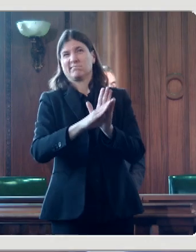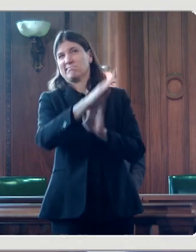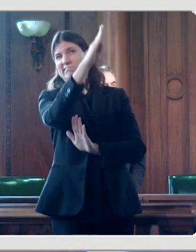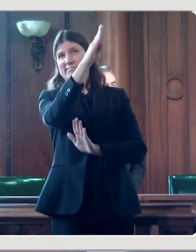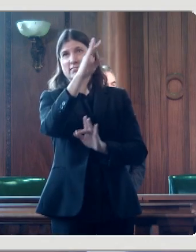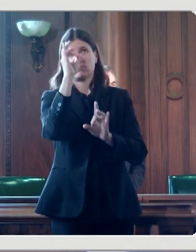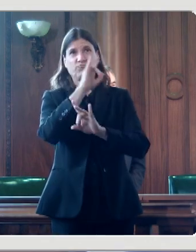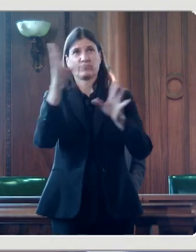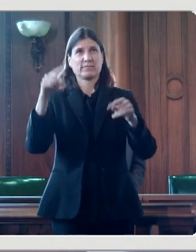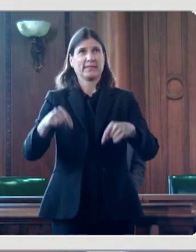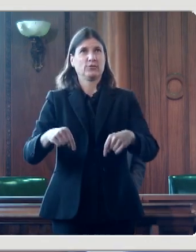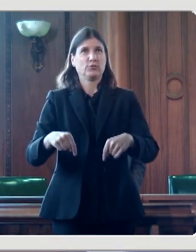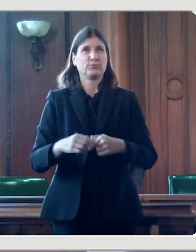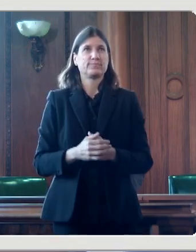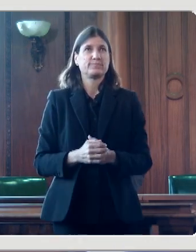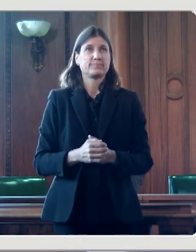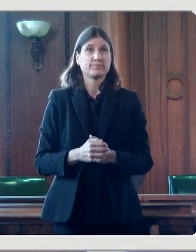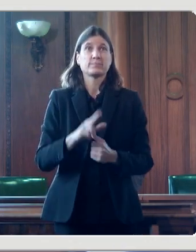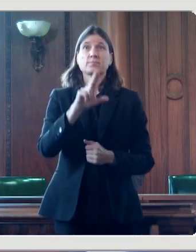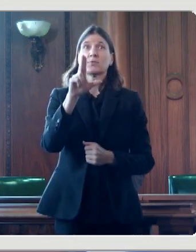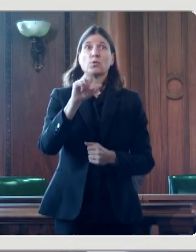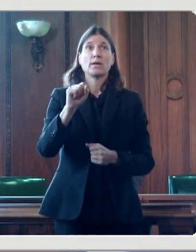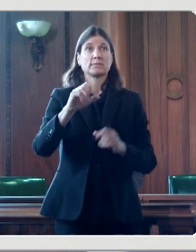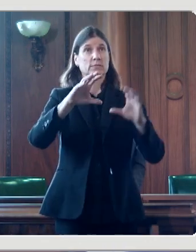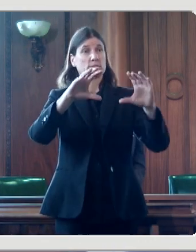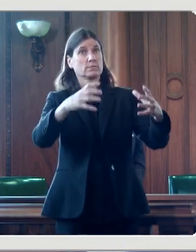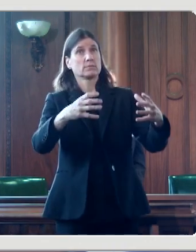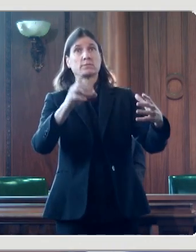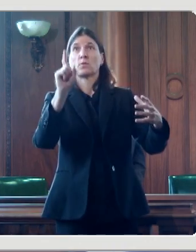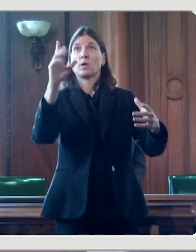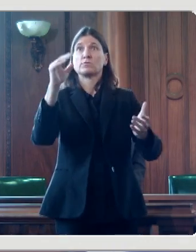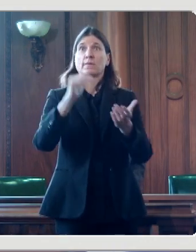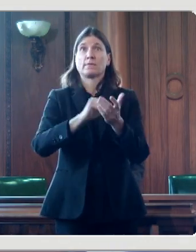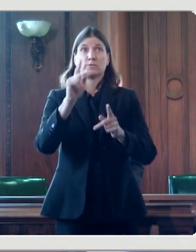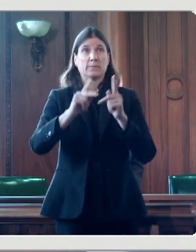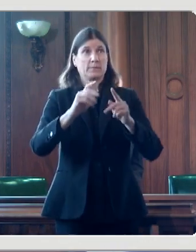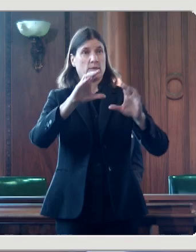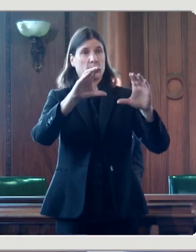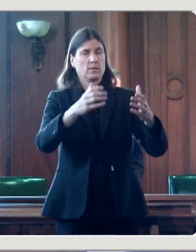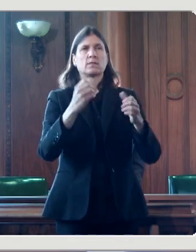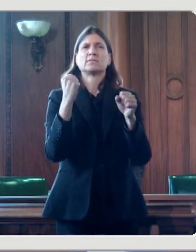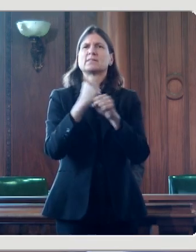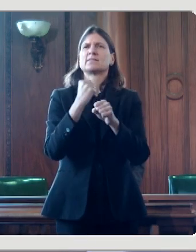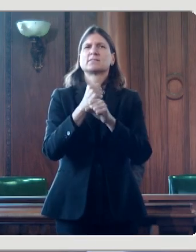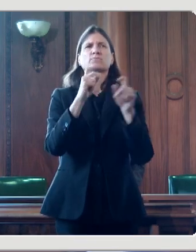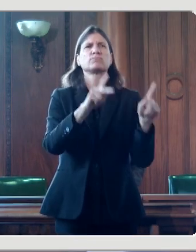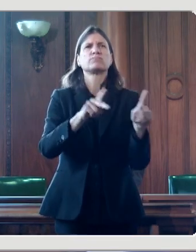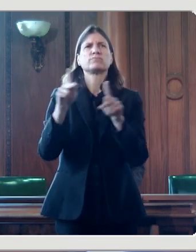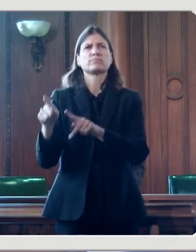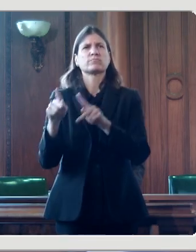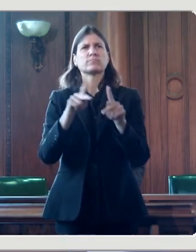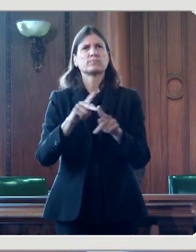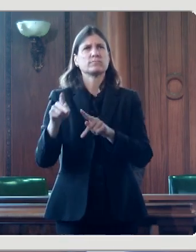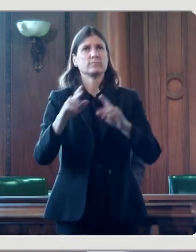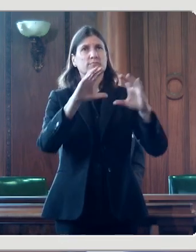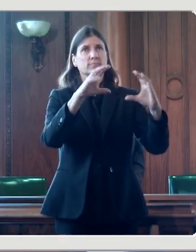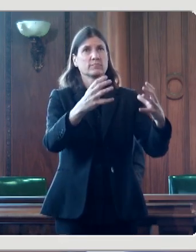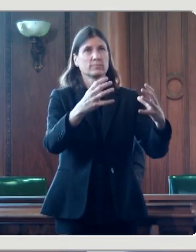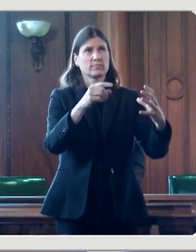in a population, at over 1,000 deaths per 100,000, which means that during